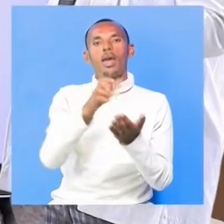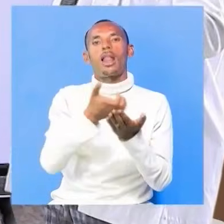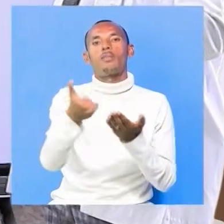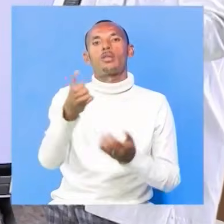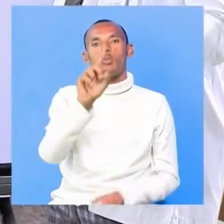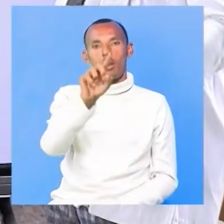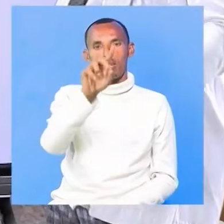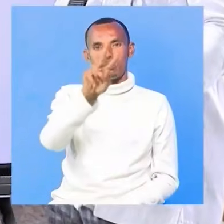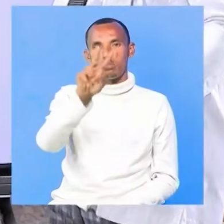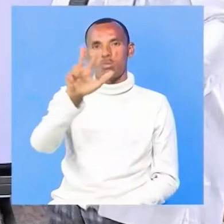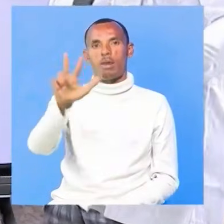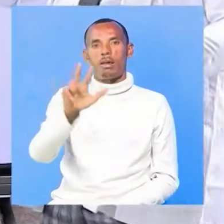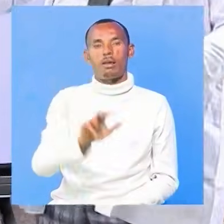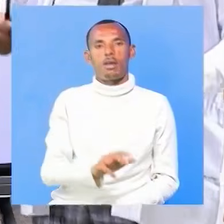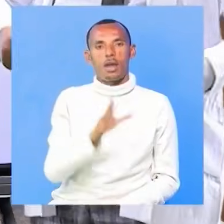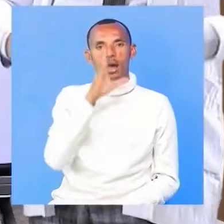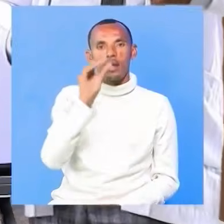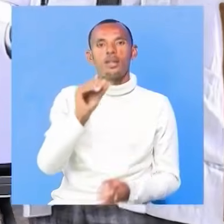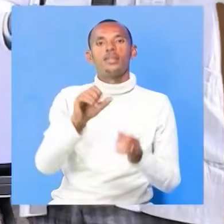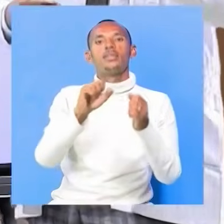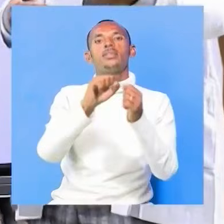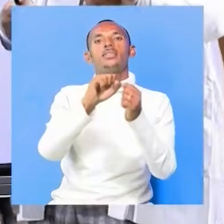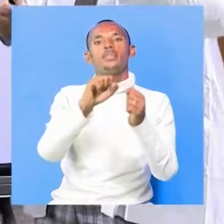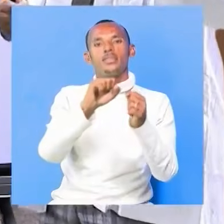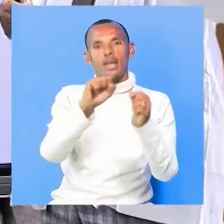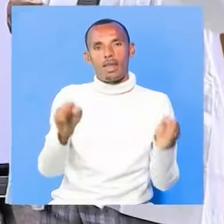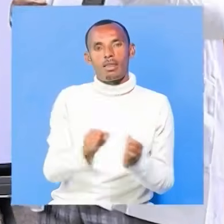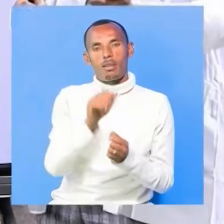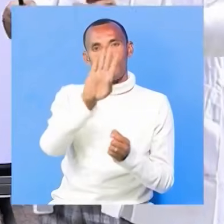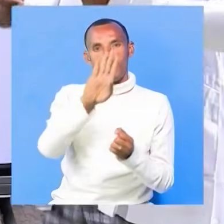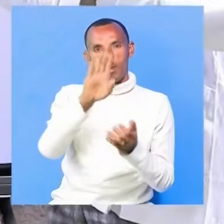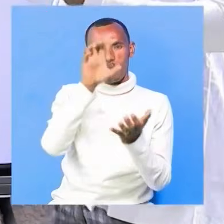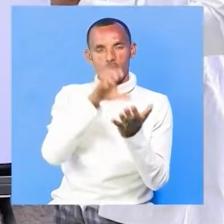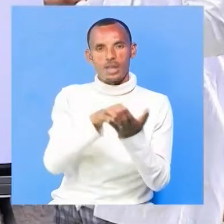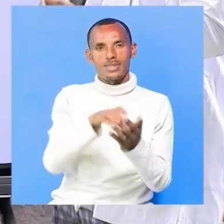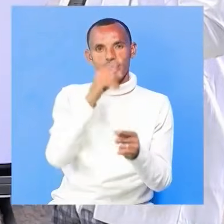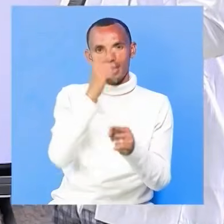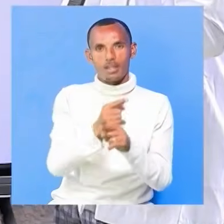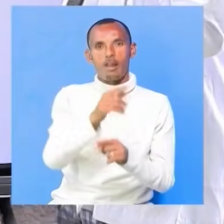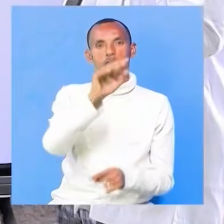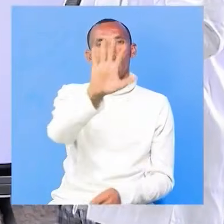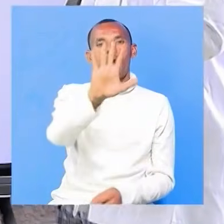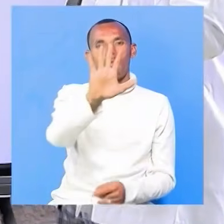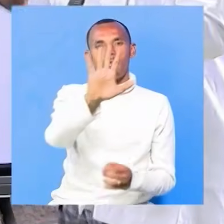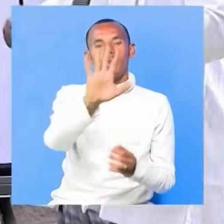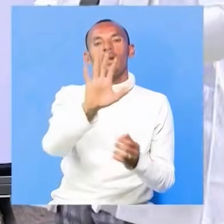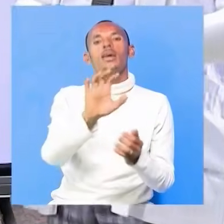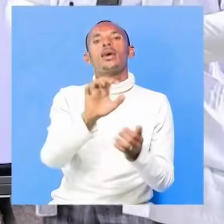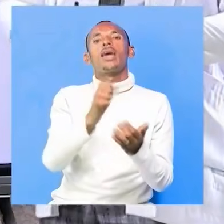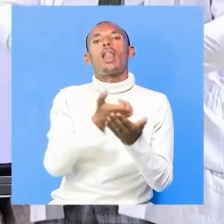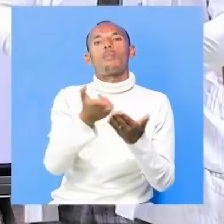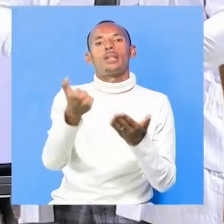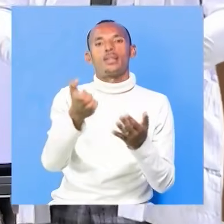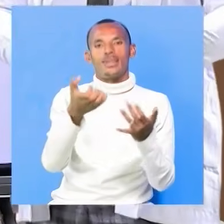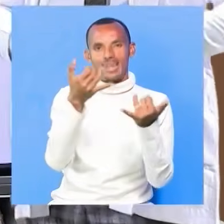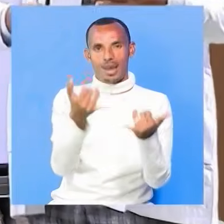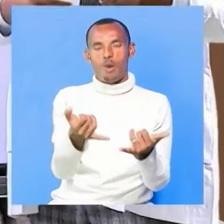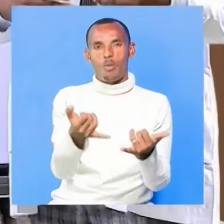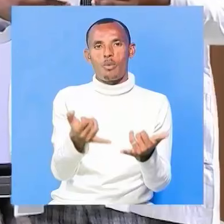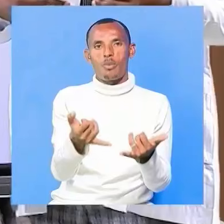elements, 1, 2, 3, and set B contains exactly 5 elements.